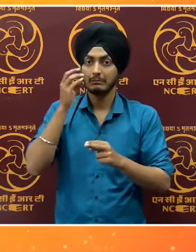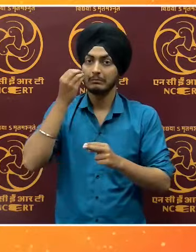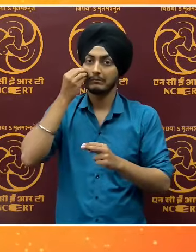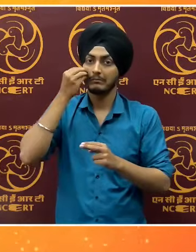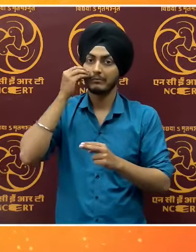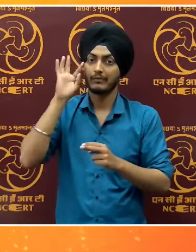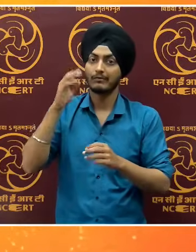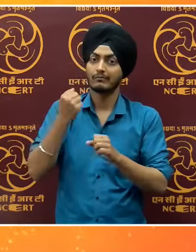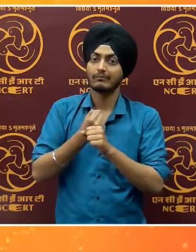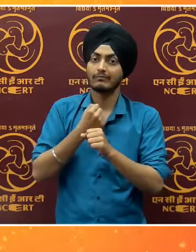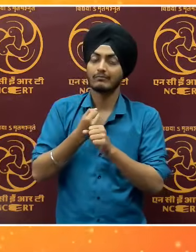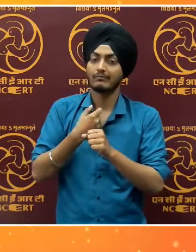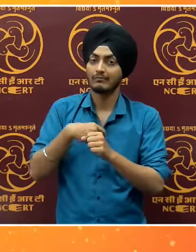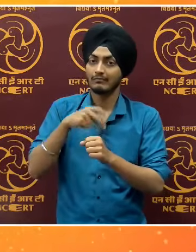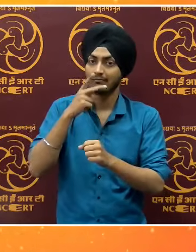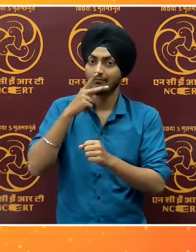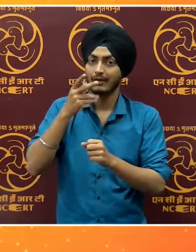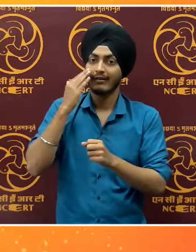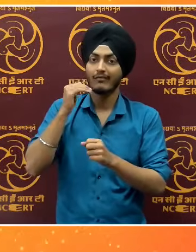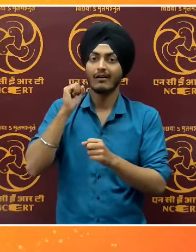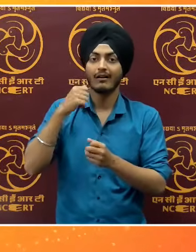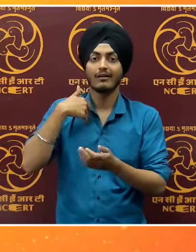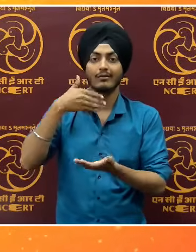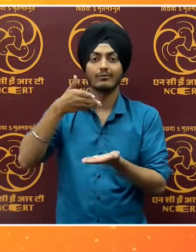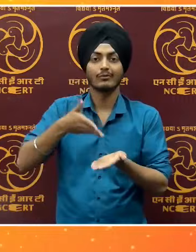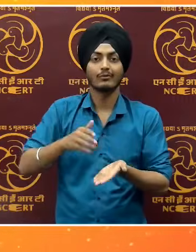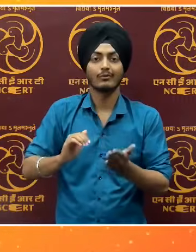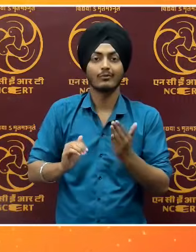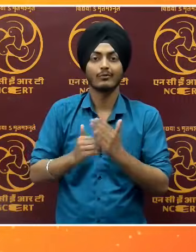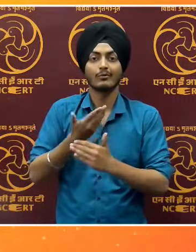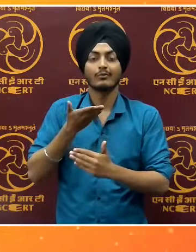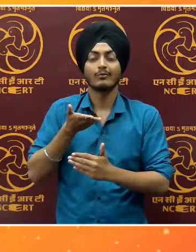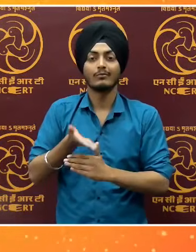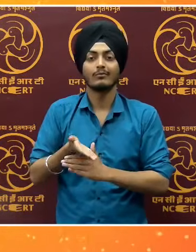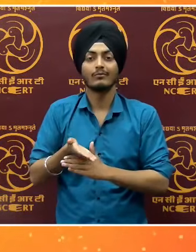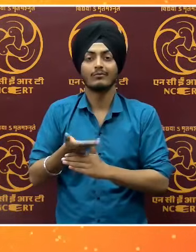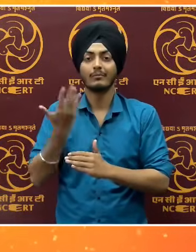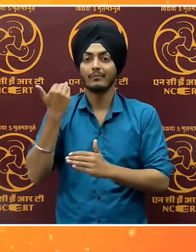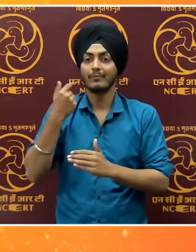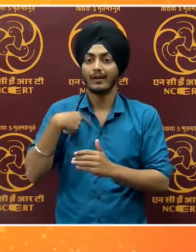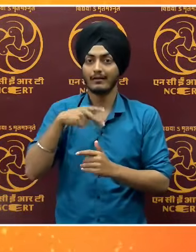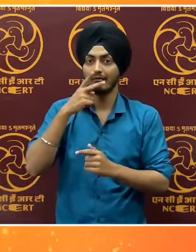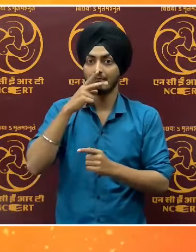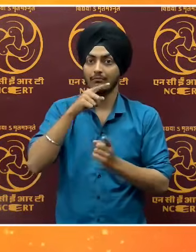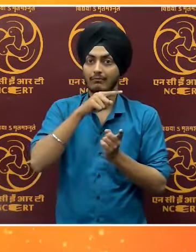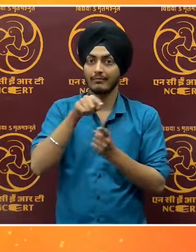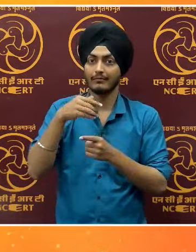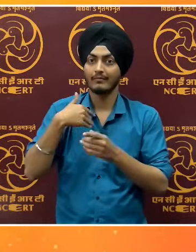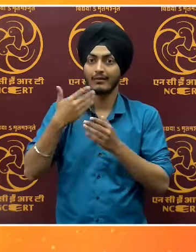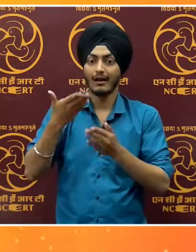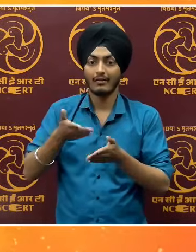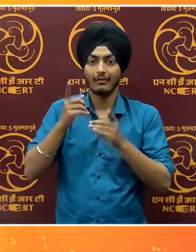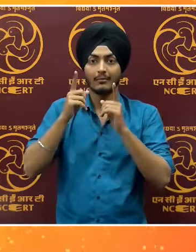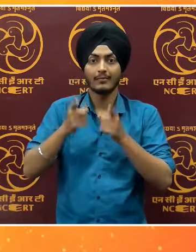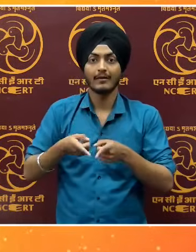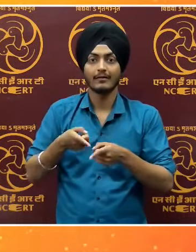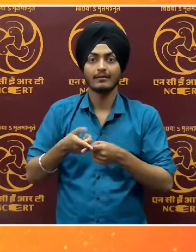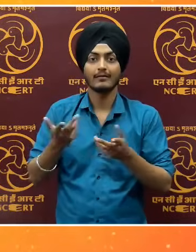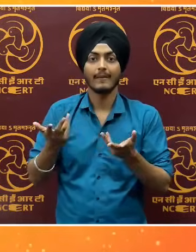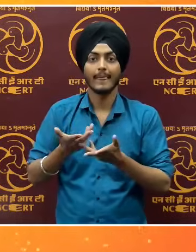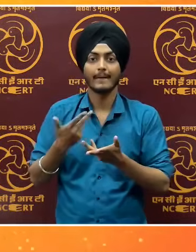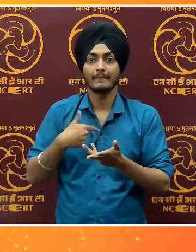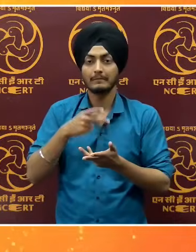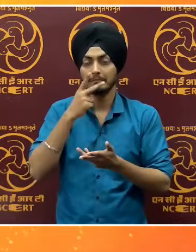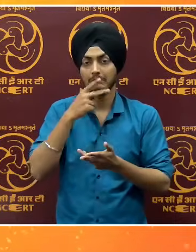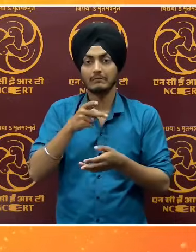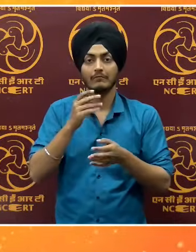were connected in series, why not today? The newer ones are all in parallel. Why is this the difference? Yes, it is a nice